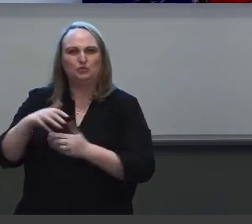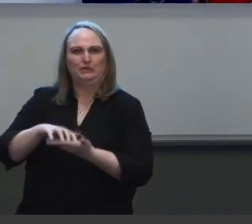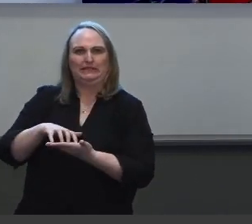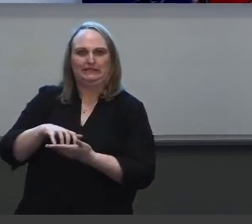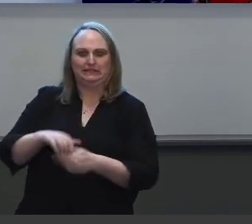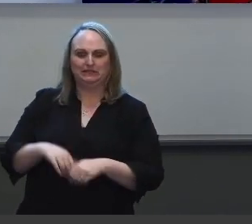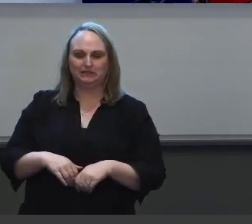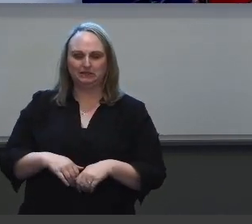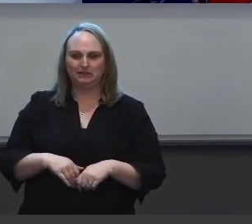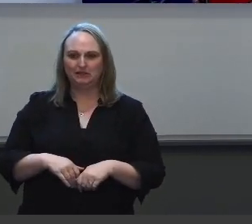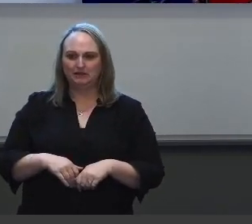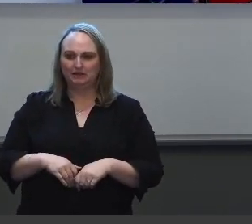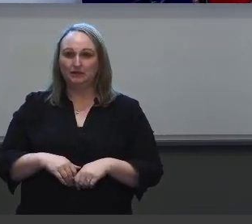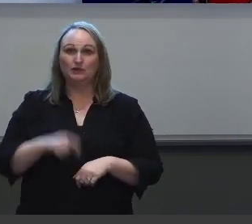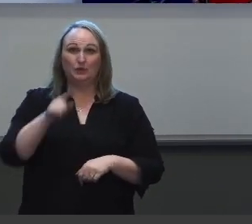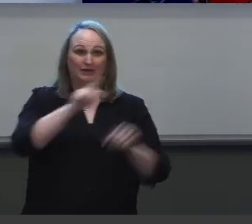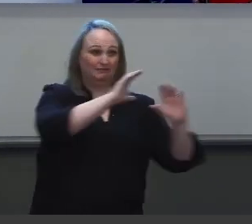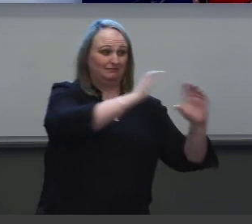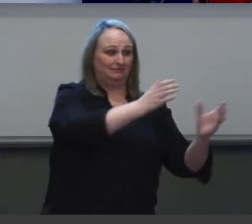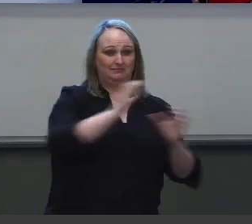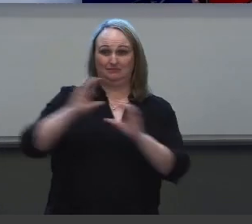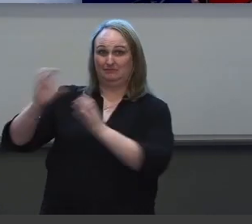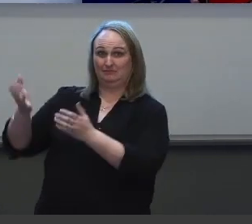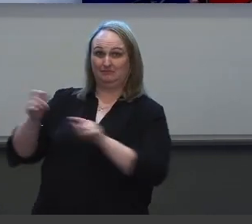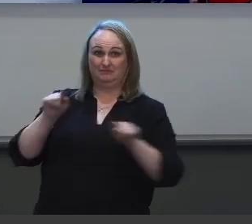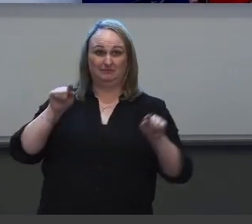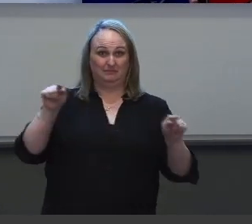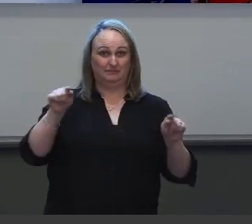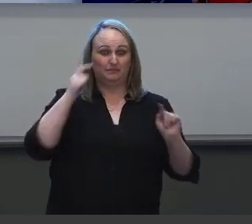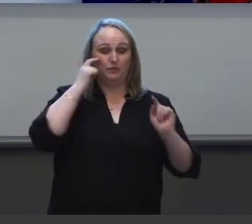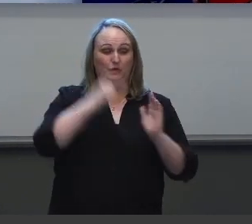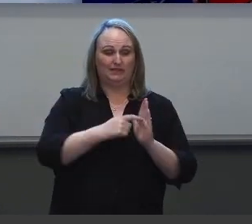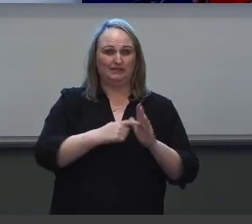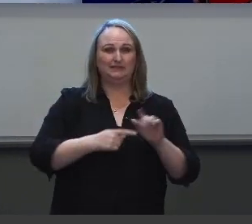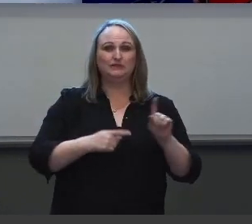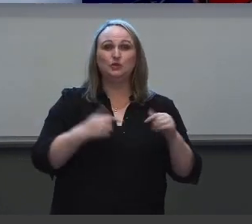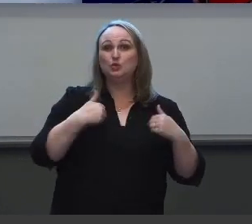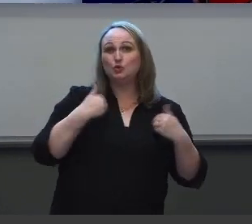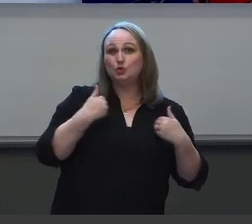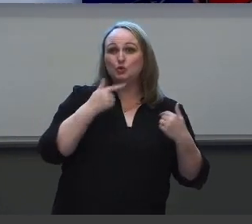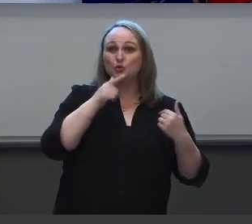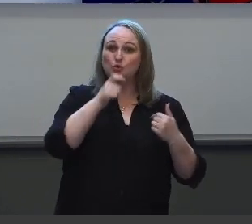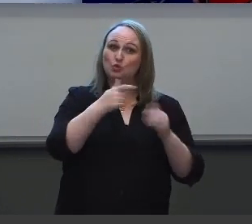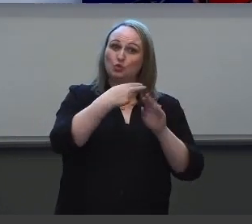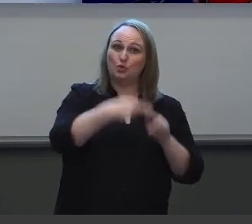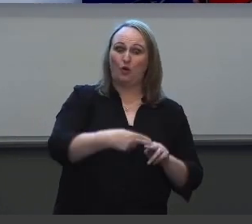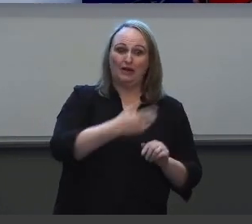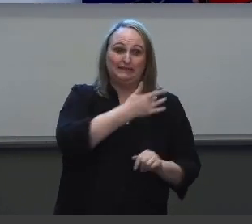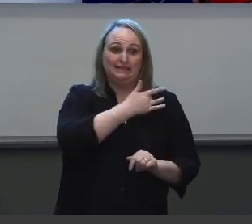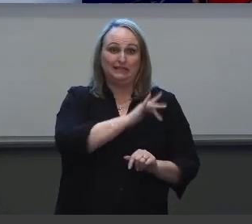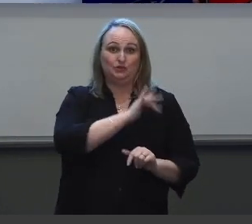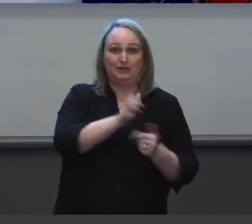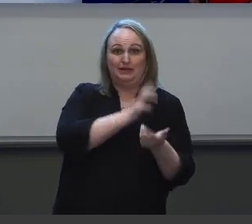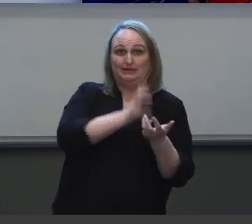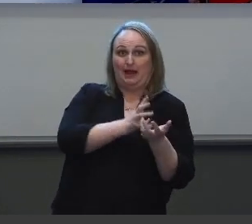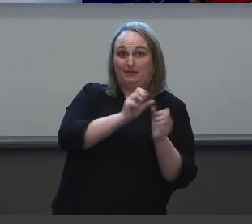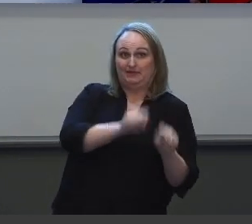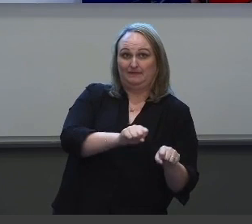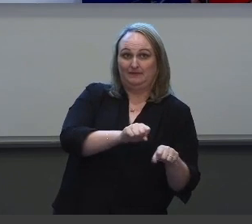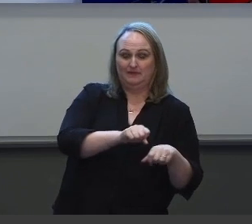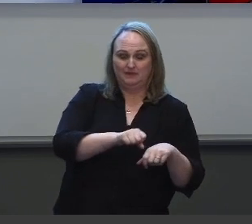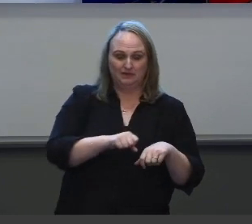these two different domains, we see that youth that were described as sensory adaptive,